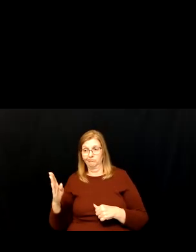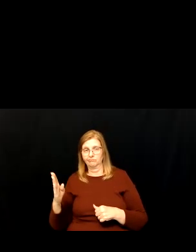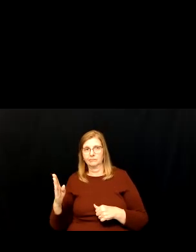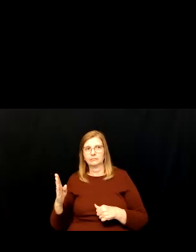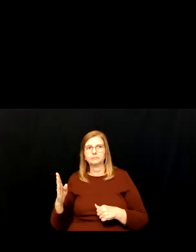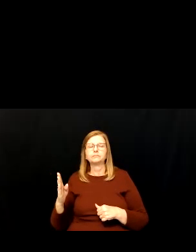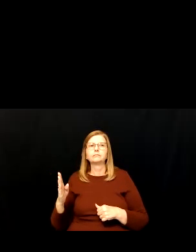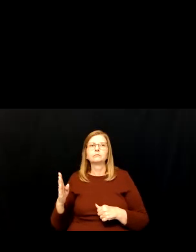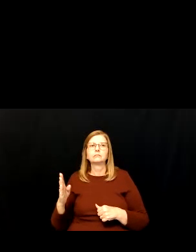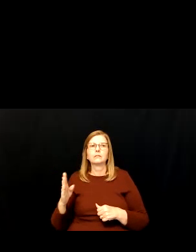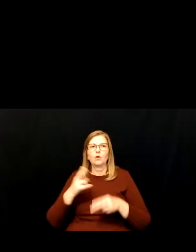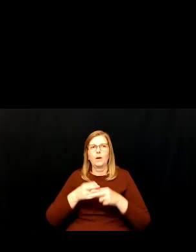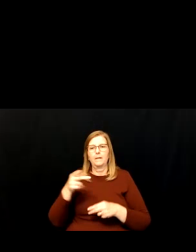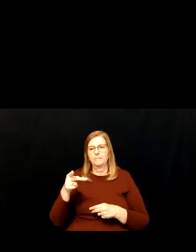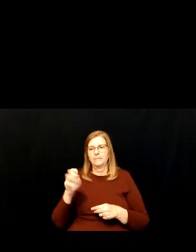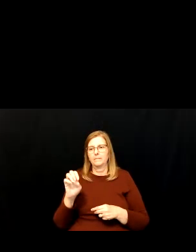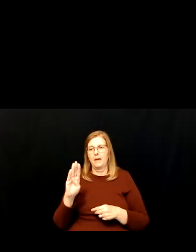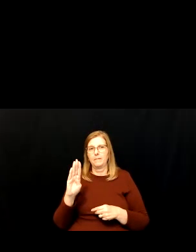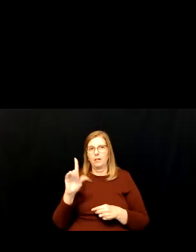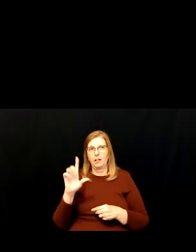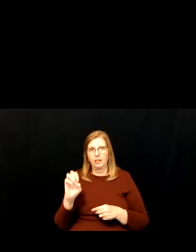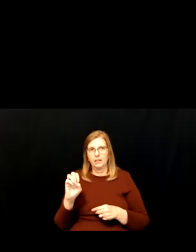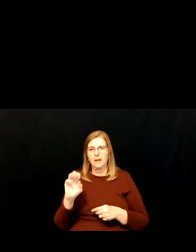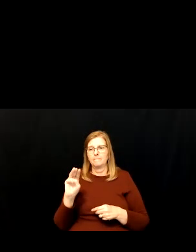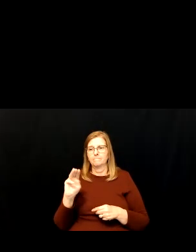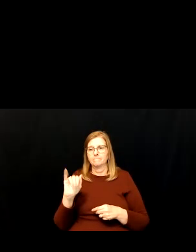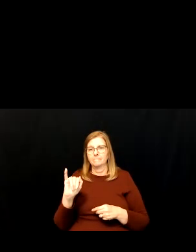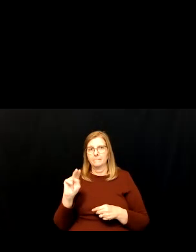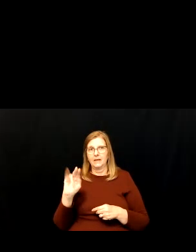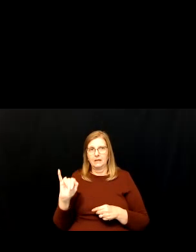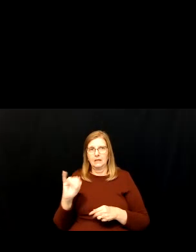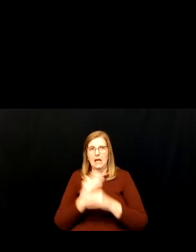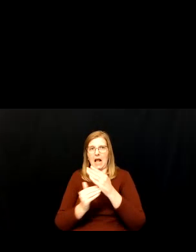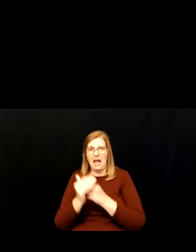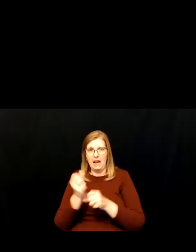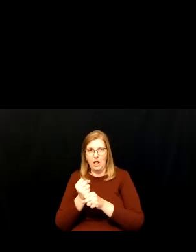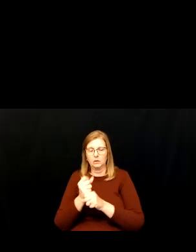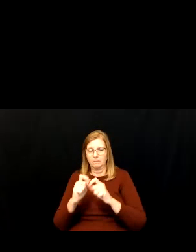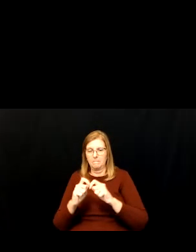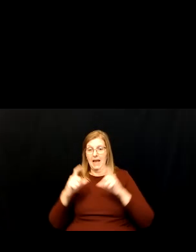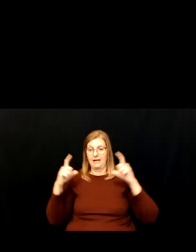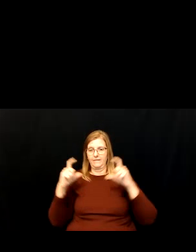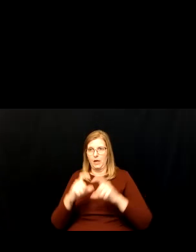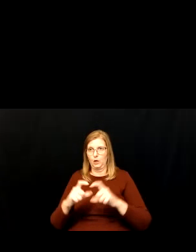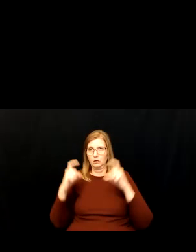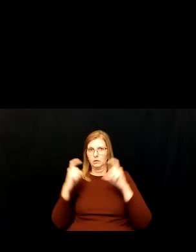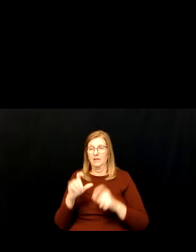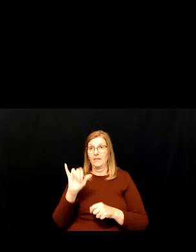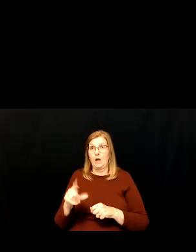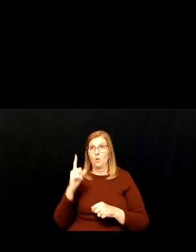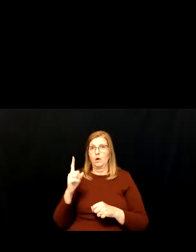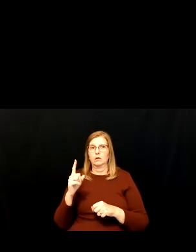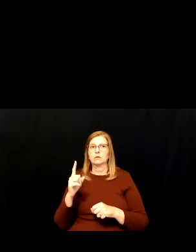talking calculator is called a Pebble mini handheld magnifier. That magnifier is one that you would hold